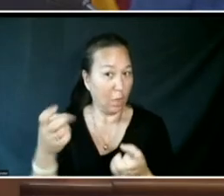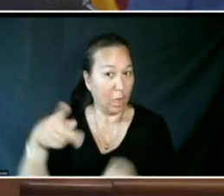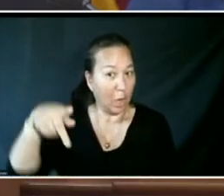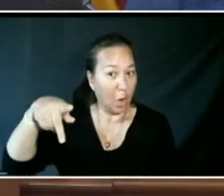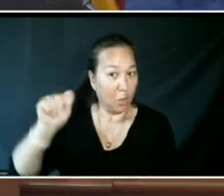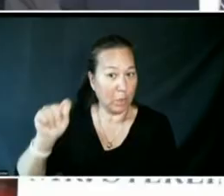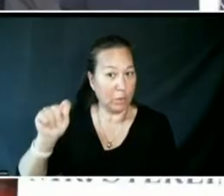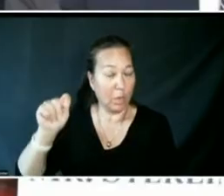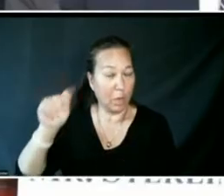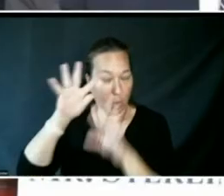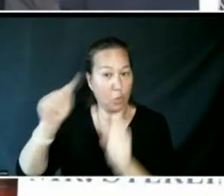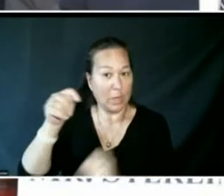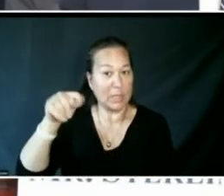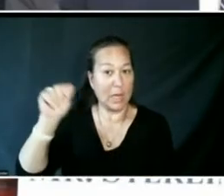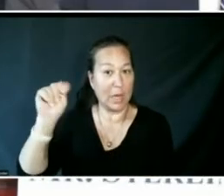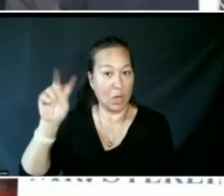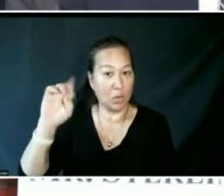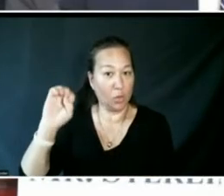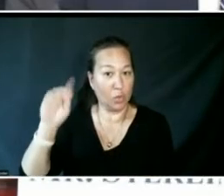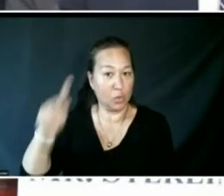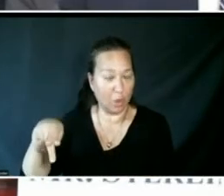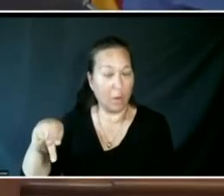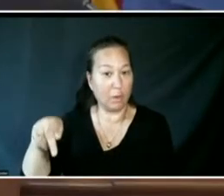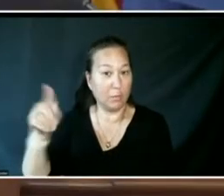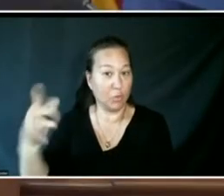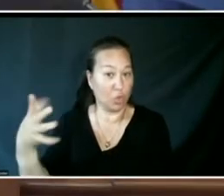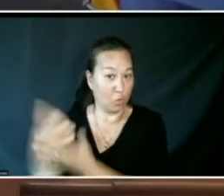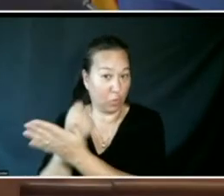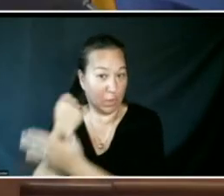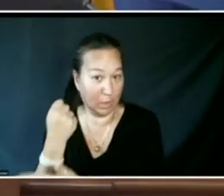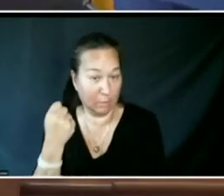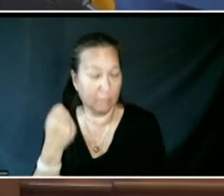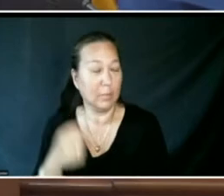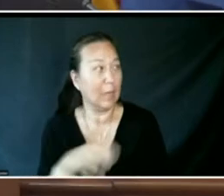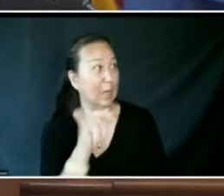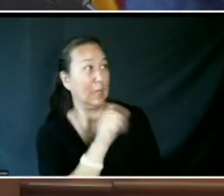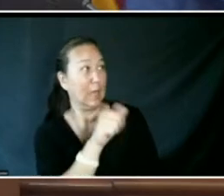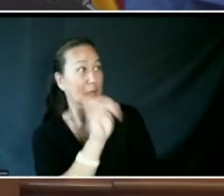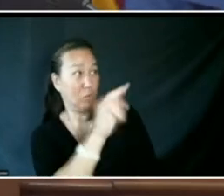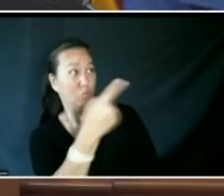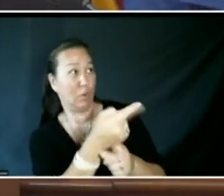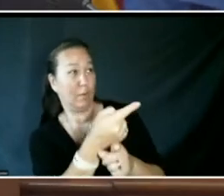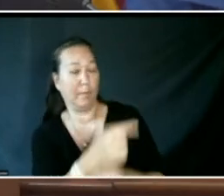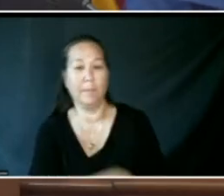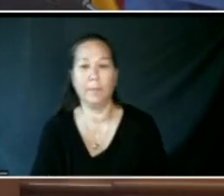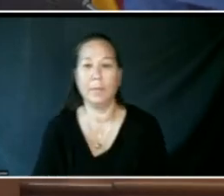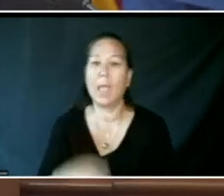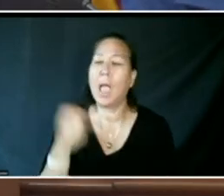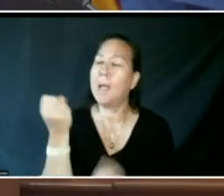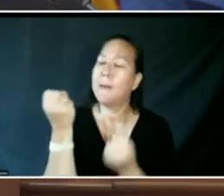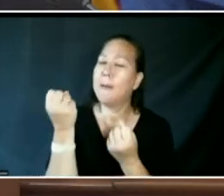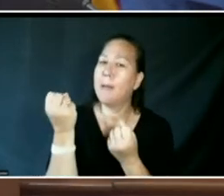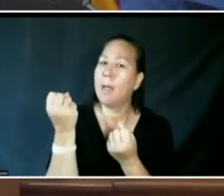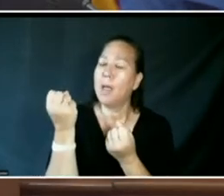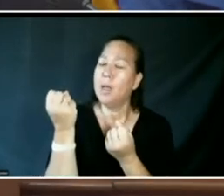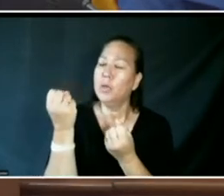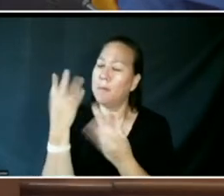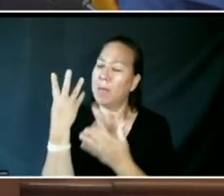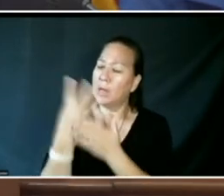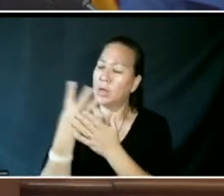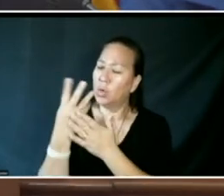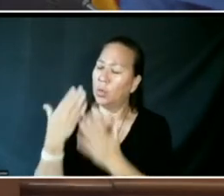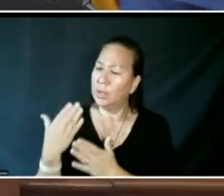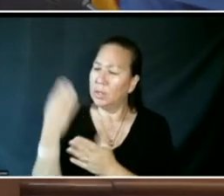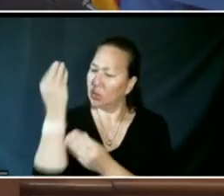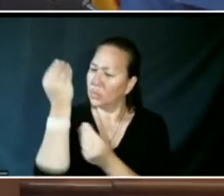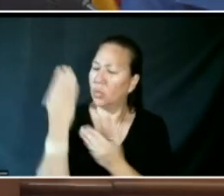election? Yes, it is. Mr. Secretary, many witnesses have told the Select Committee that Election